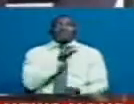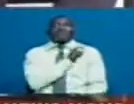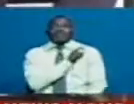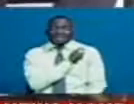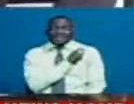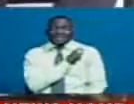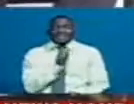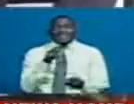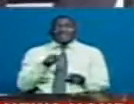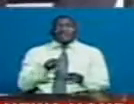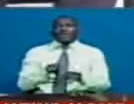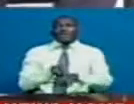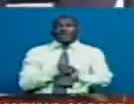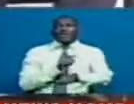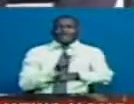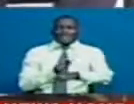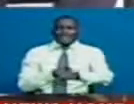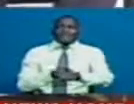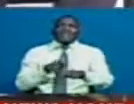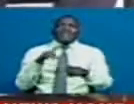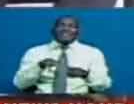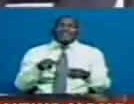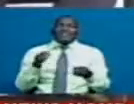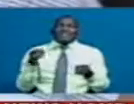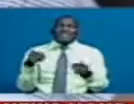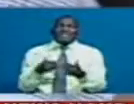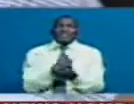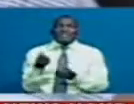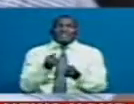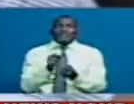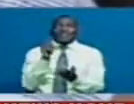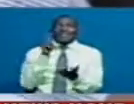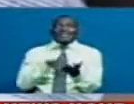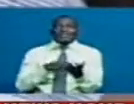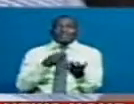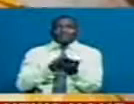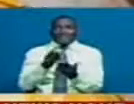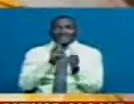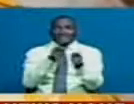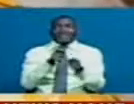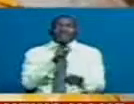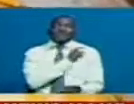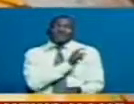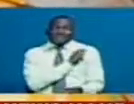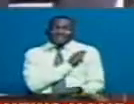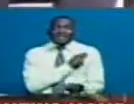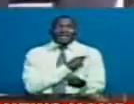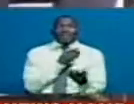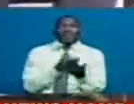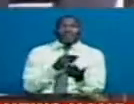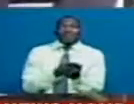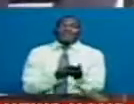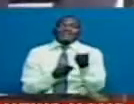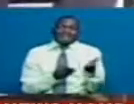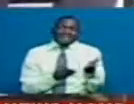at least 1,000 new vehicles are being procured for the police this year. Resources have been allocated